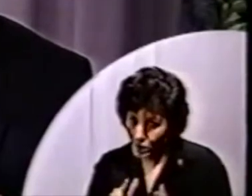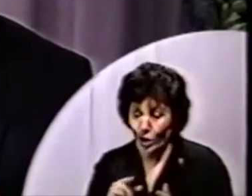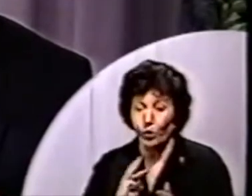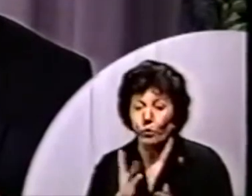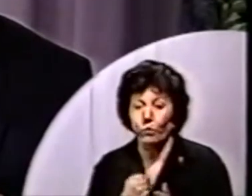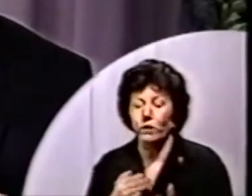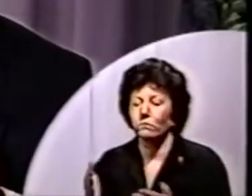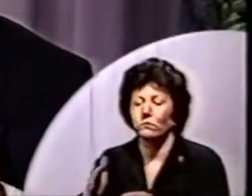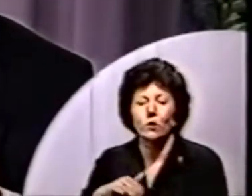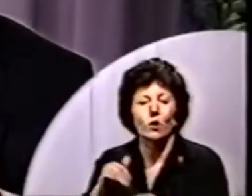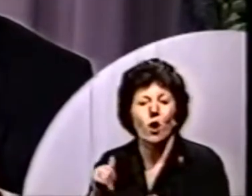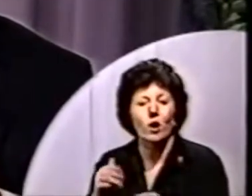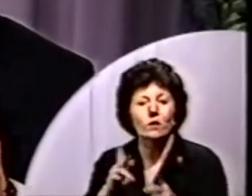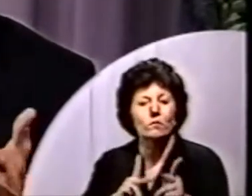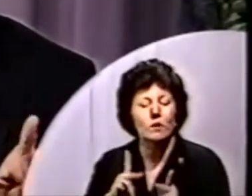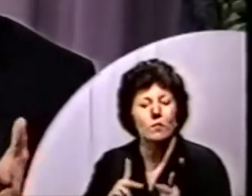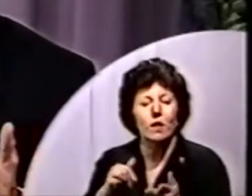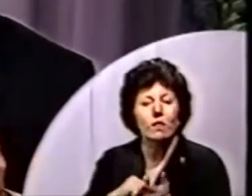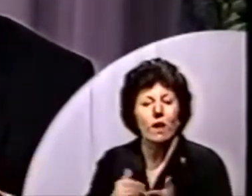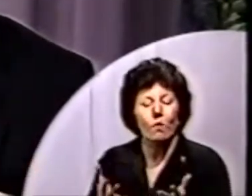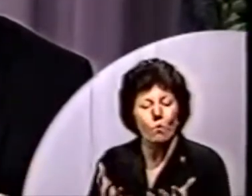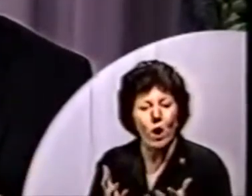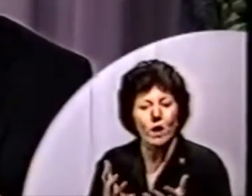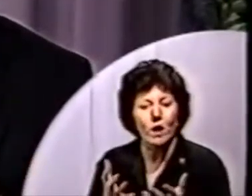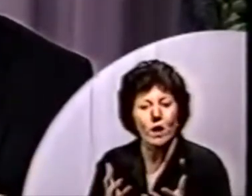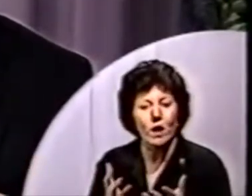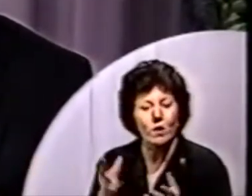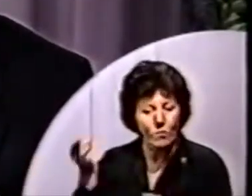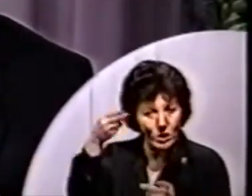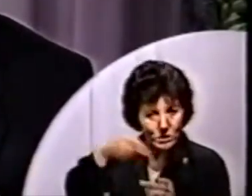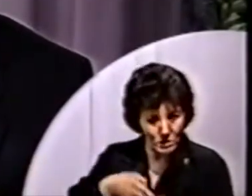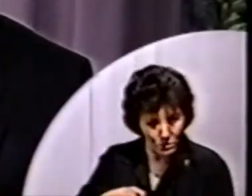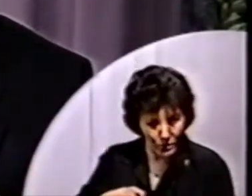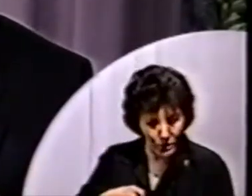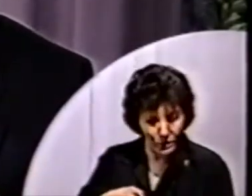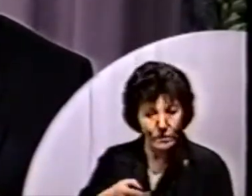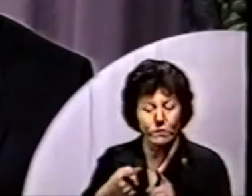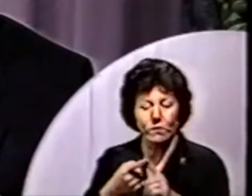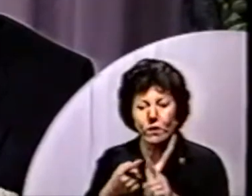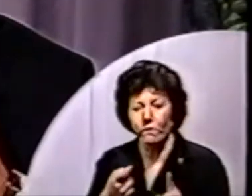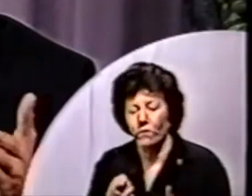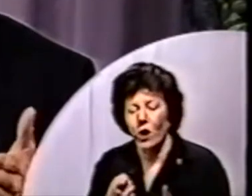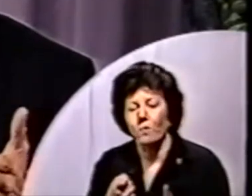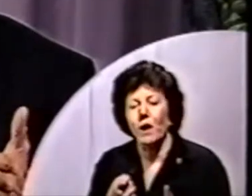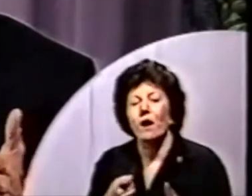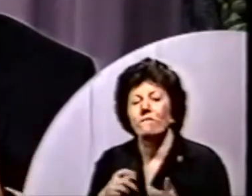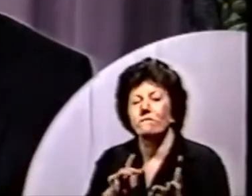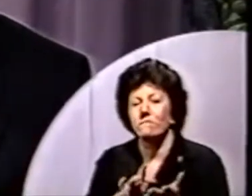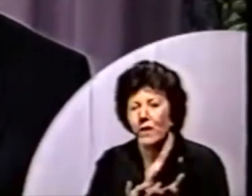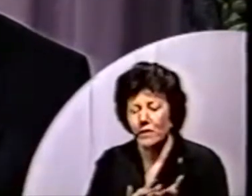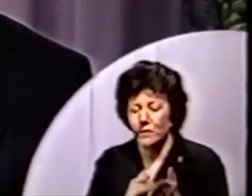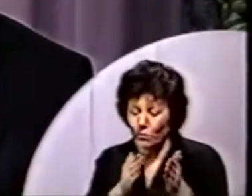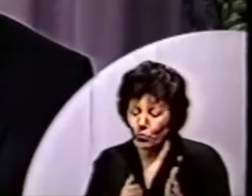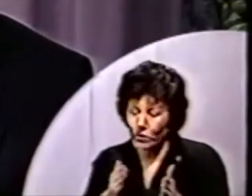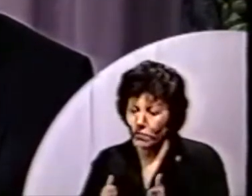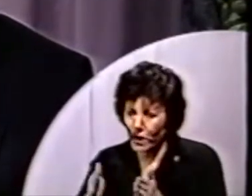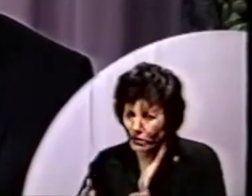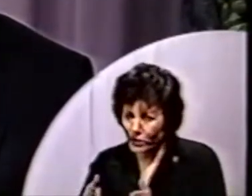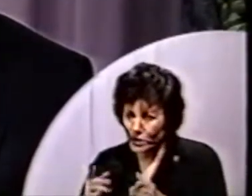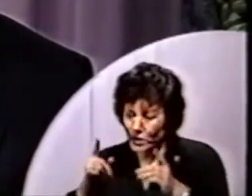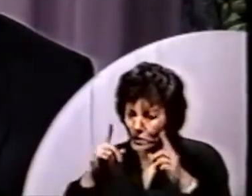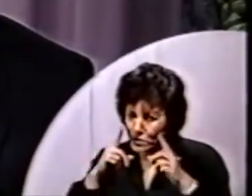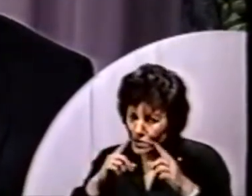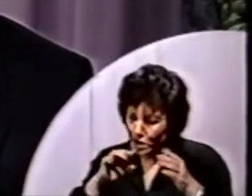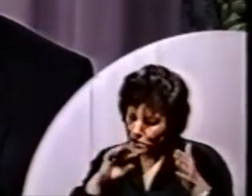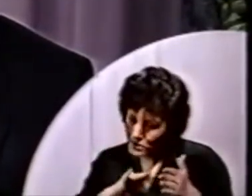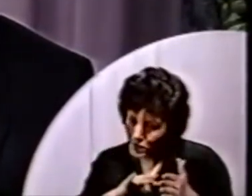may be willing to participate from the vaccine preparedness study, which was going on and has been going on for the past 18